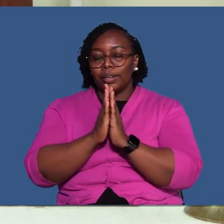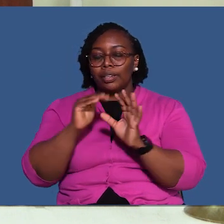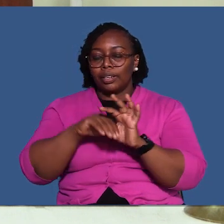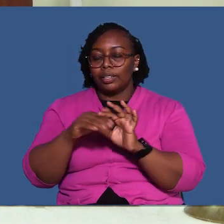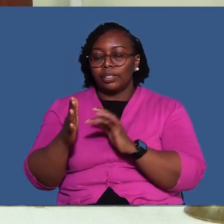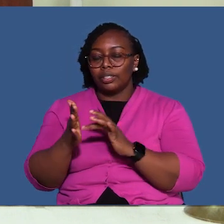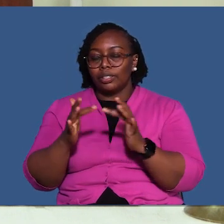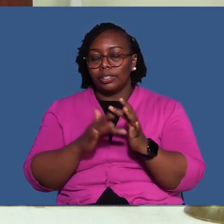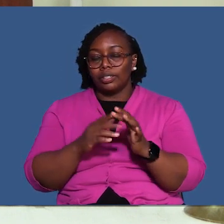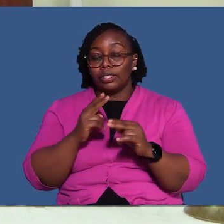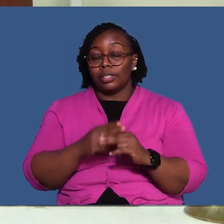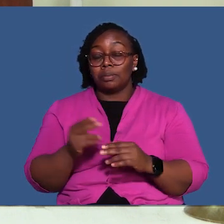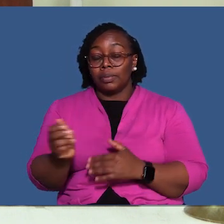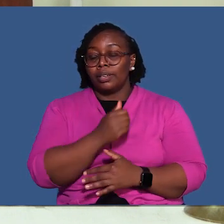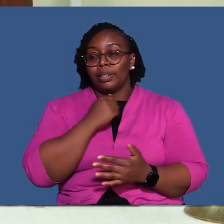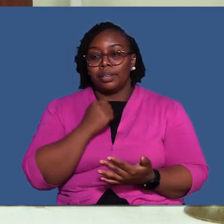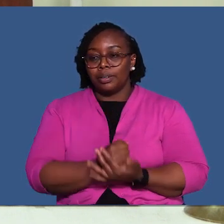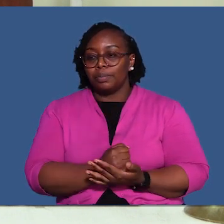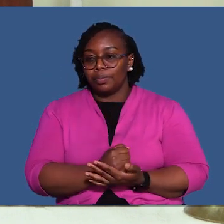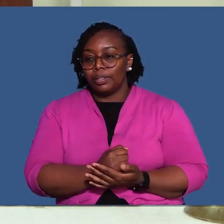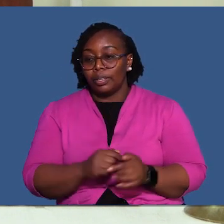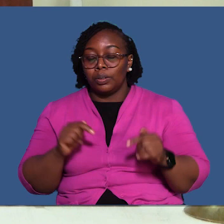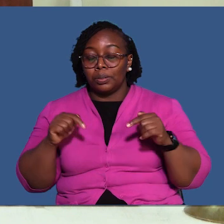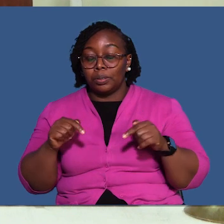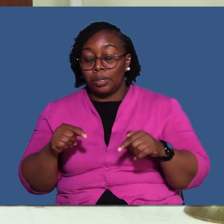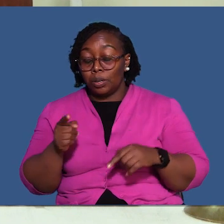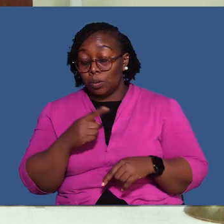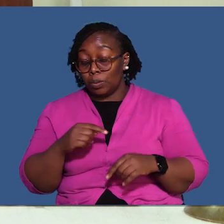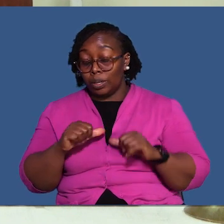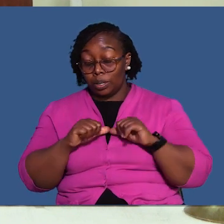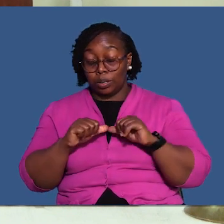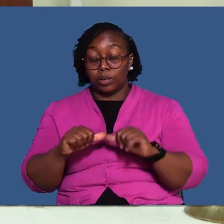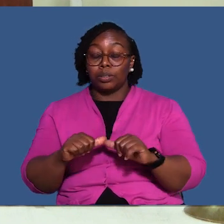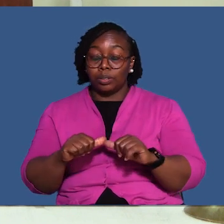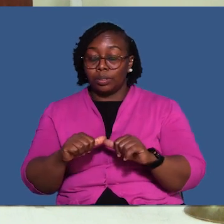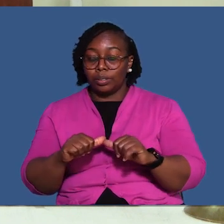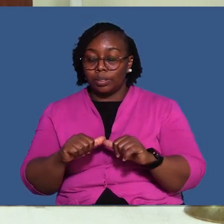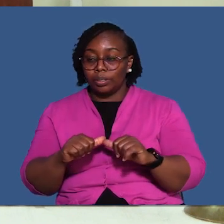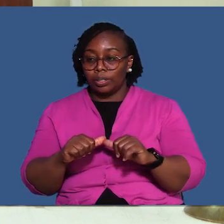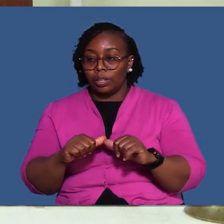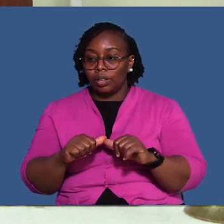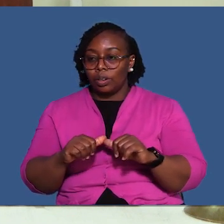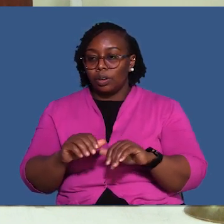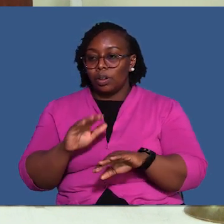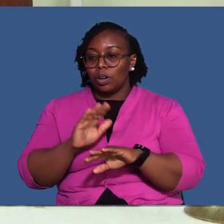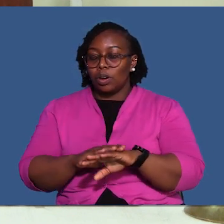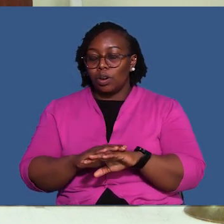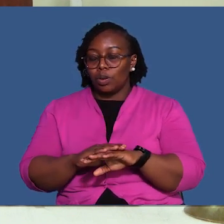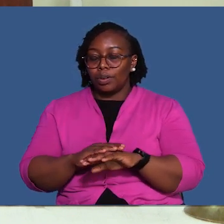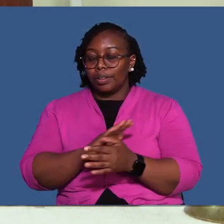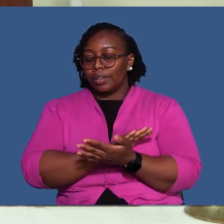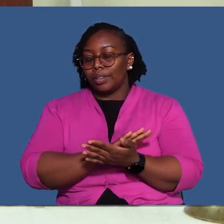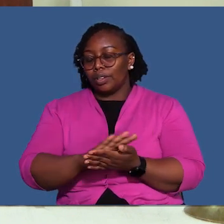Amen. Amen. Today we continue with our series on the